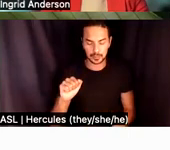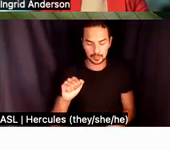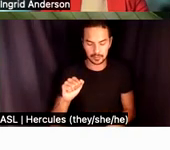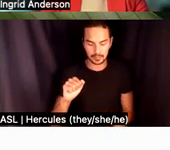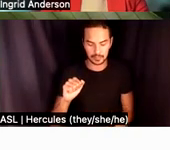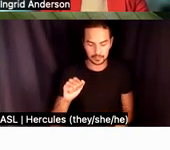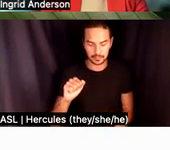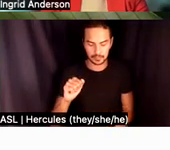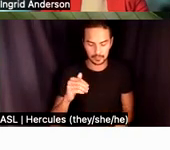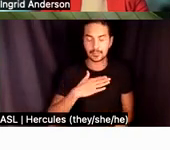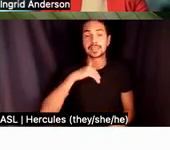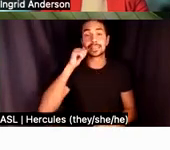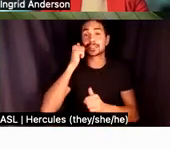sisters,